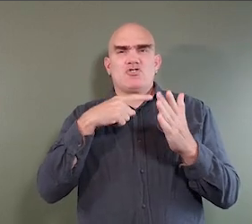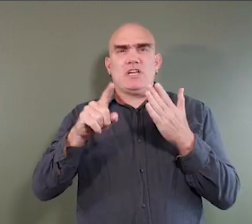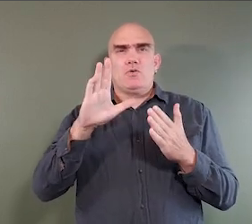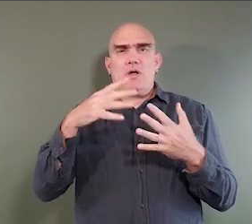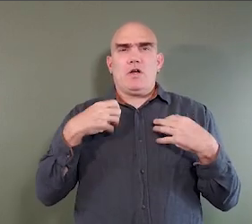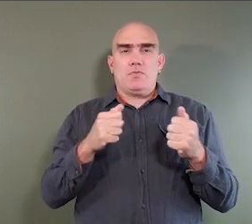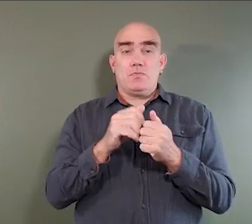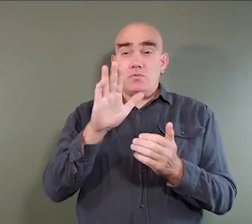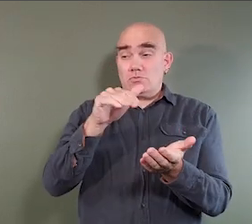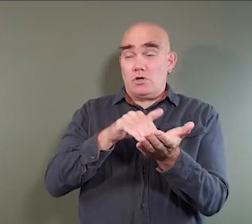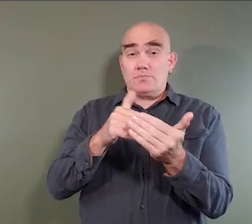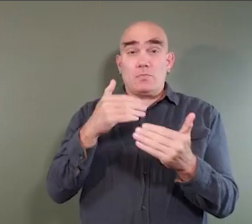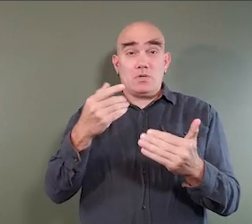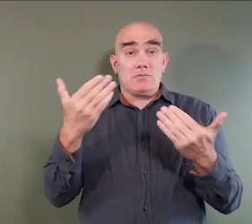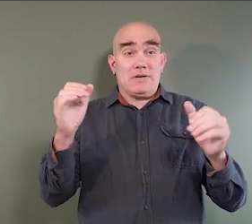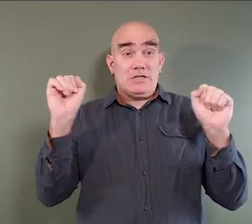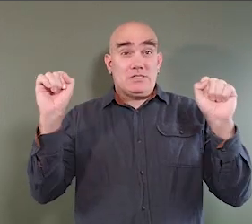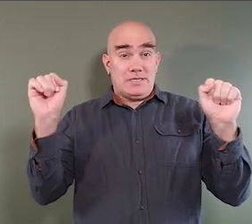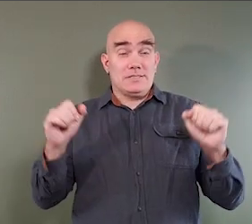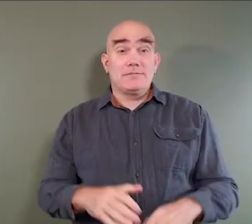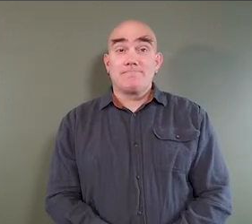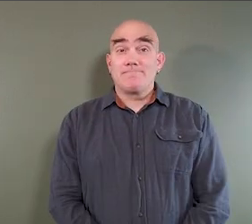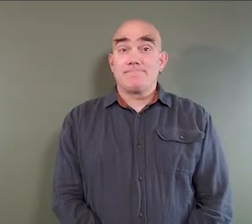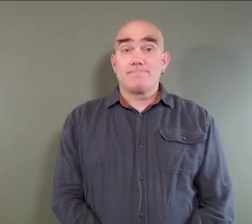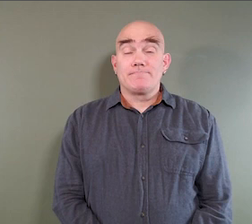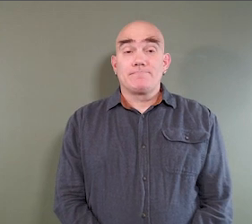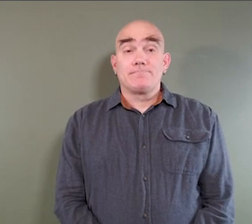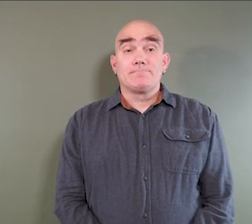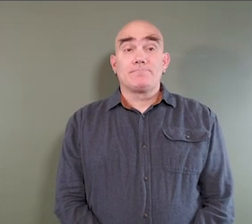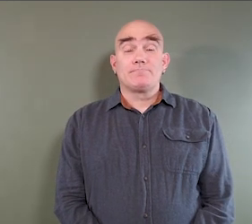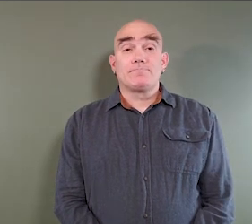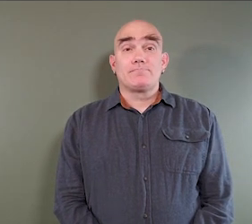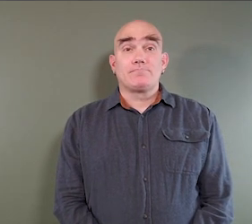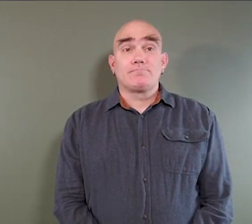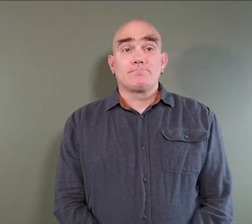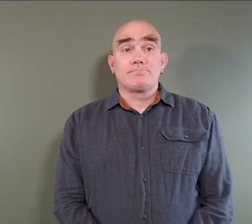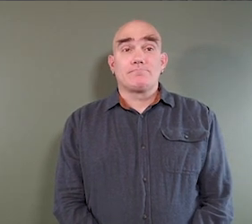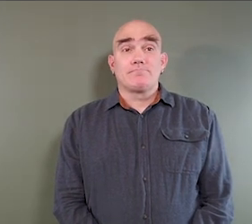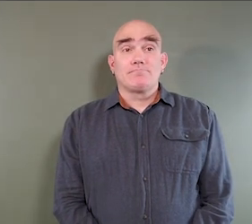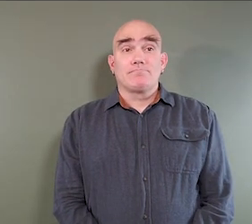harm, you need to check your health with your doctor before exercising.